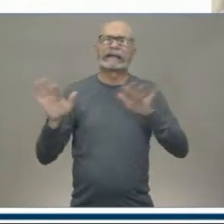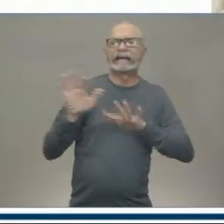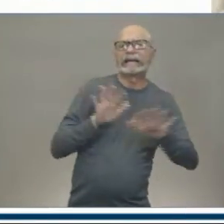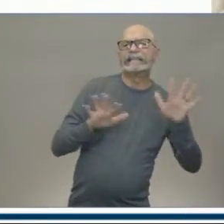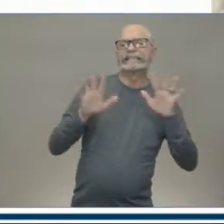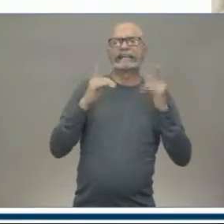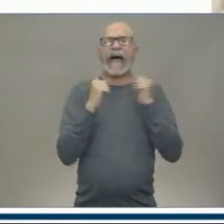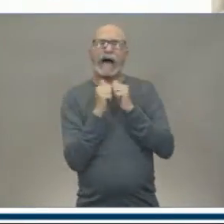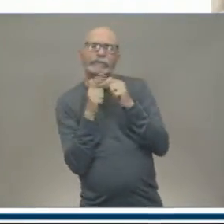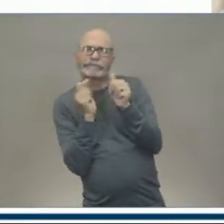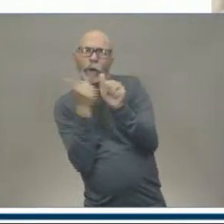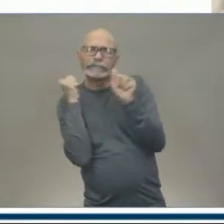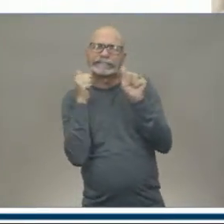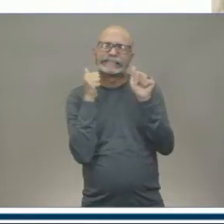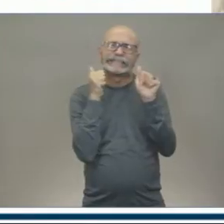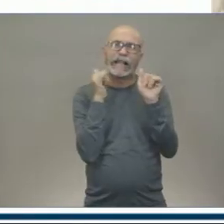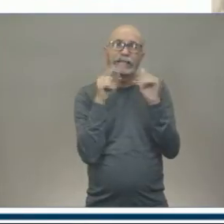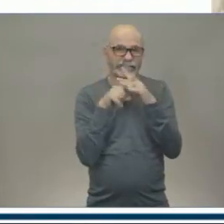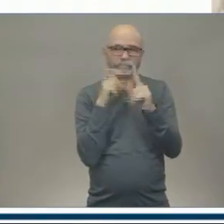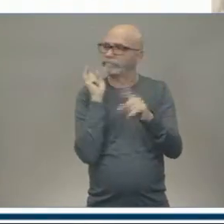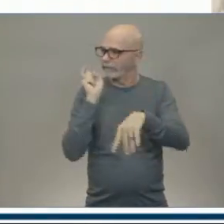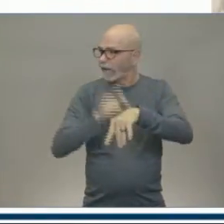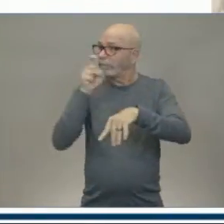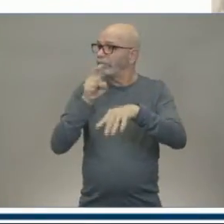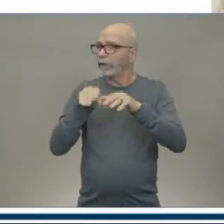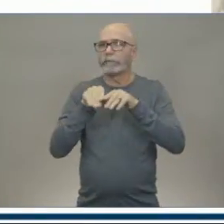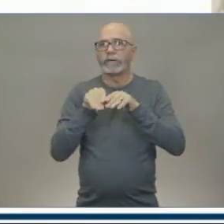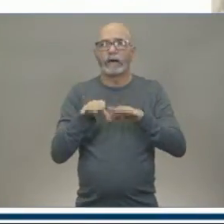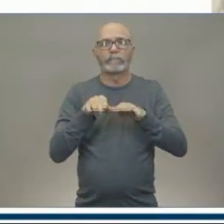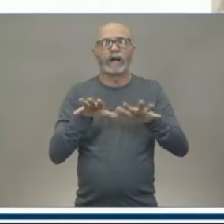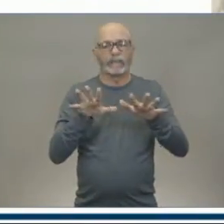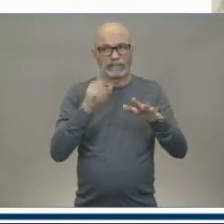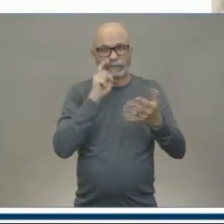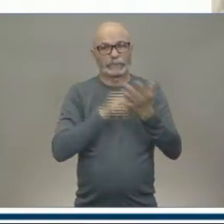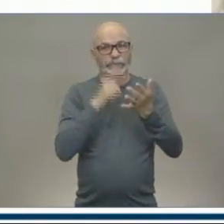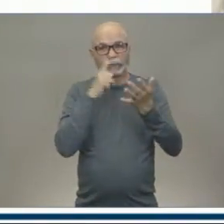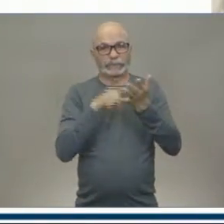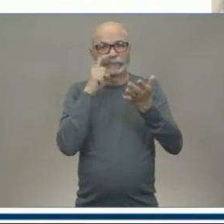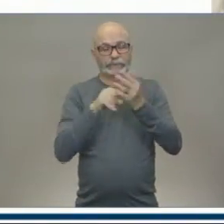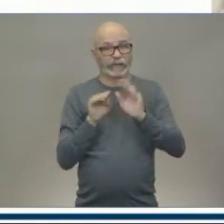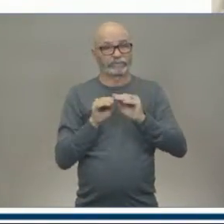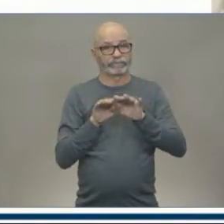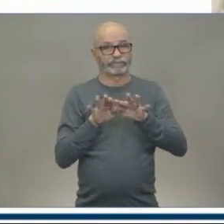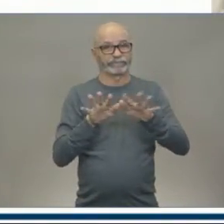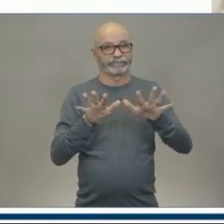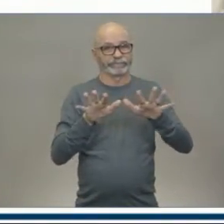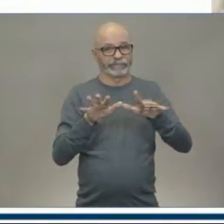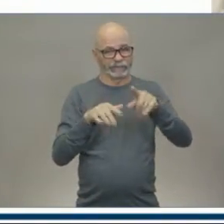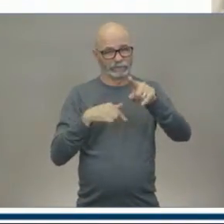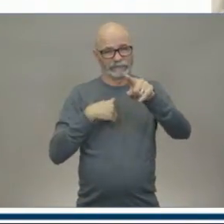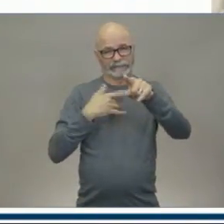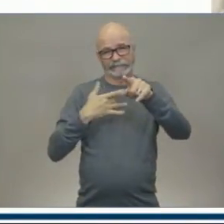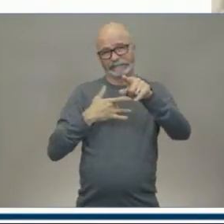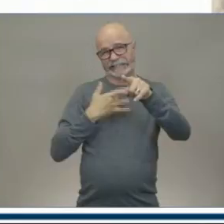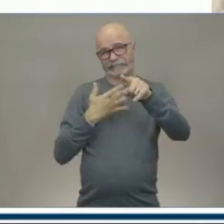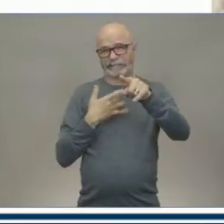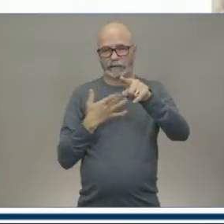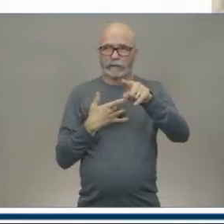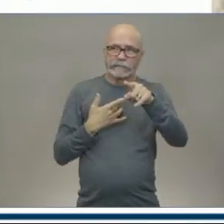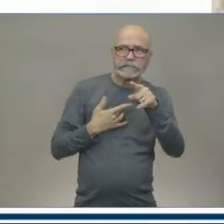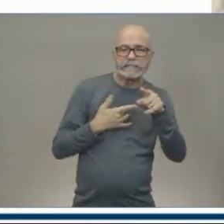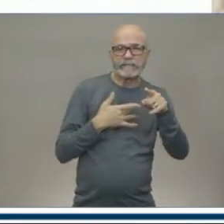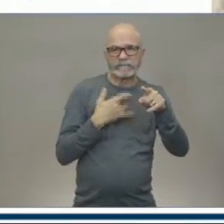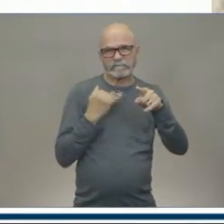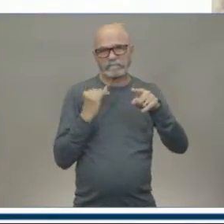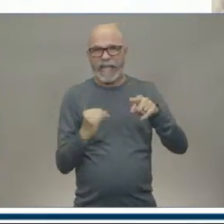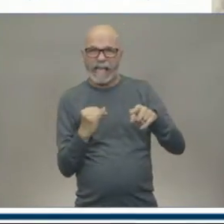it's here, I'm just wondering if you can give us any idea of how bad community spread is at this time. I know you put the restrictions in place for certain